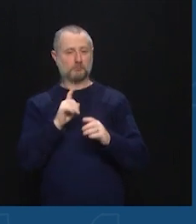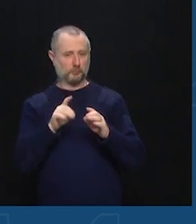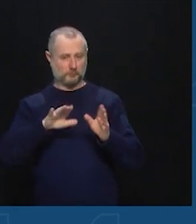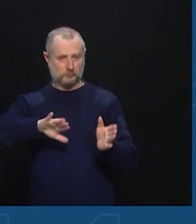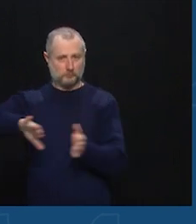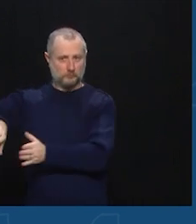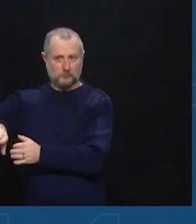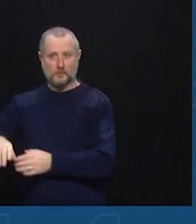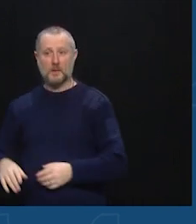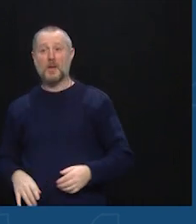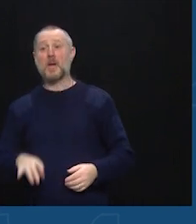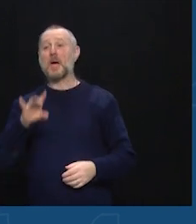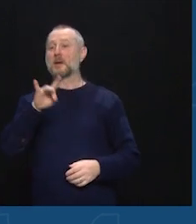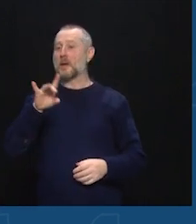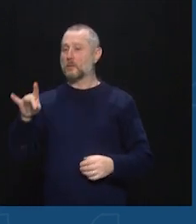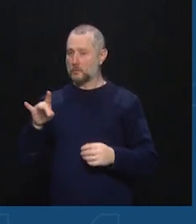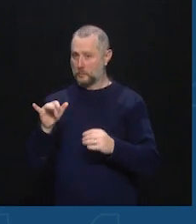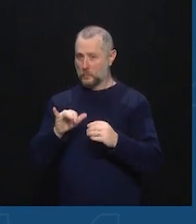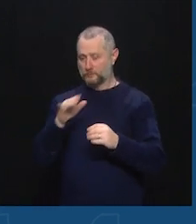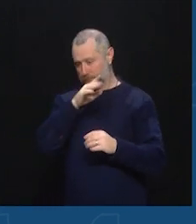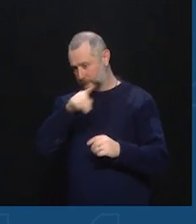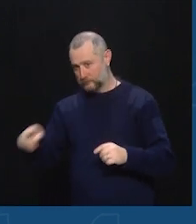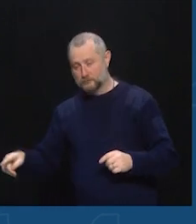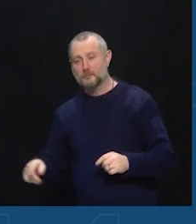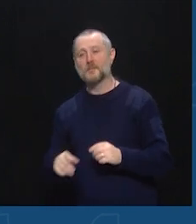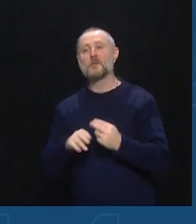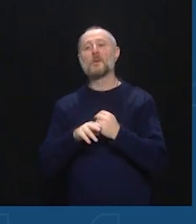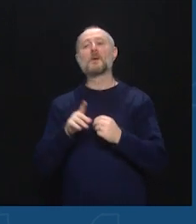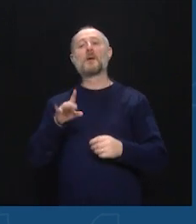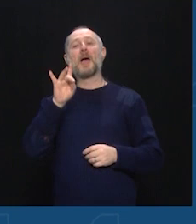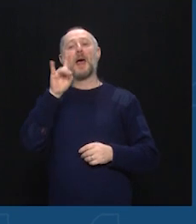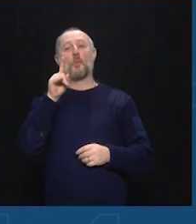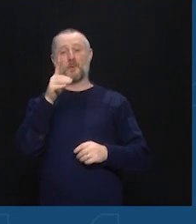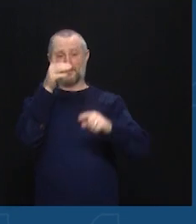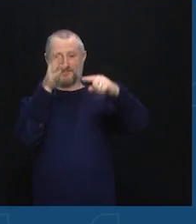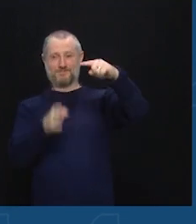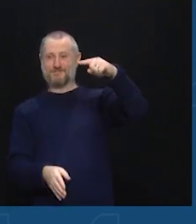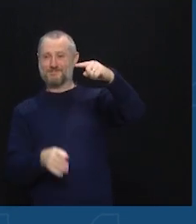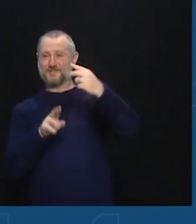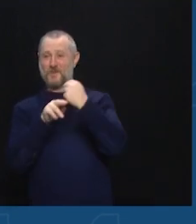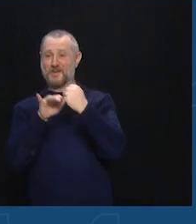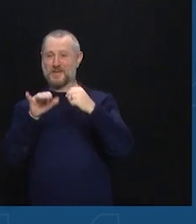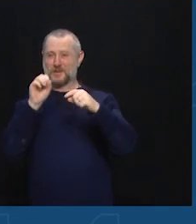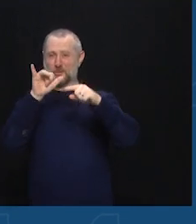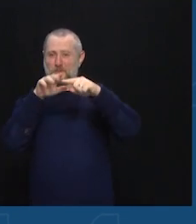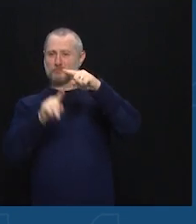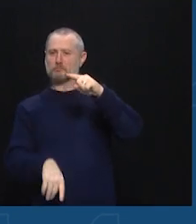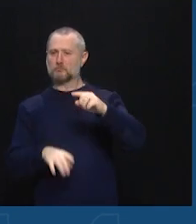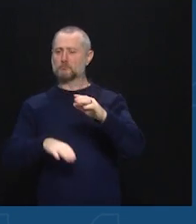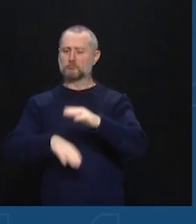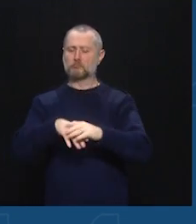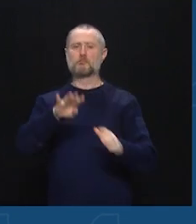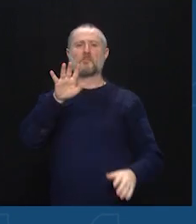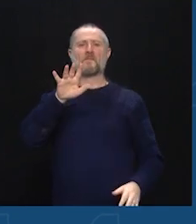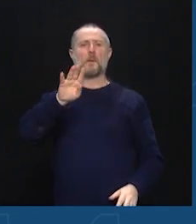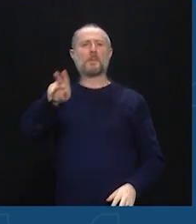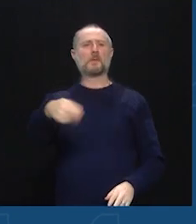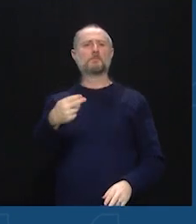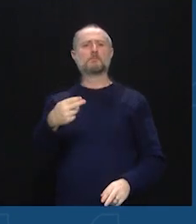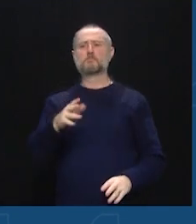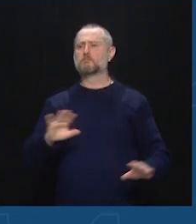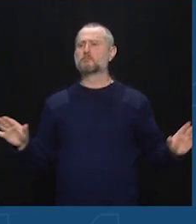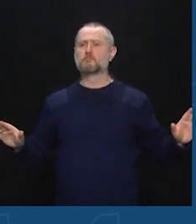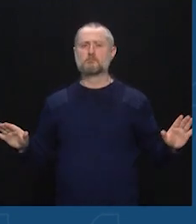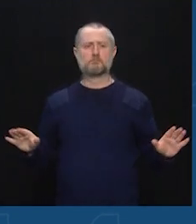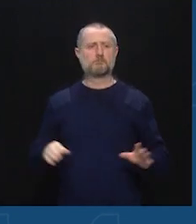I-88, and I-81 south of Syracuse. Additionally, just because we've